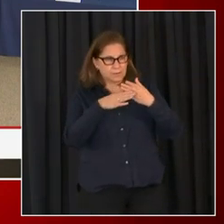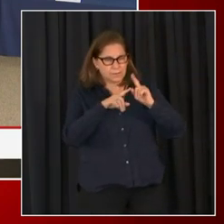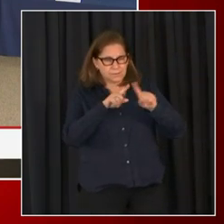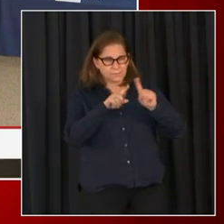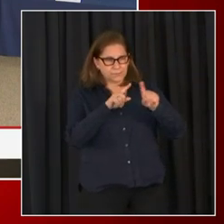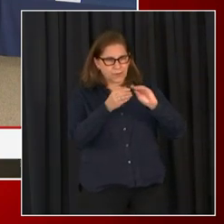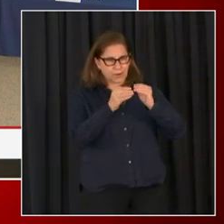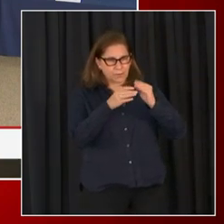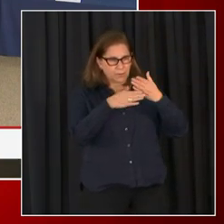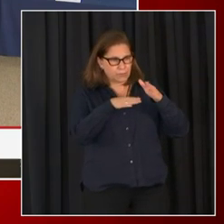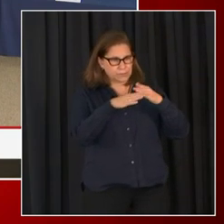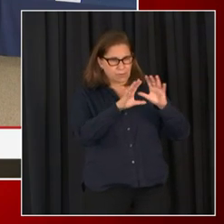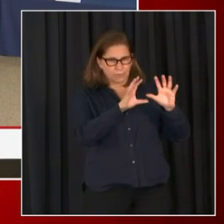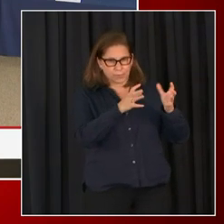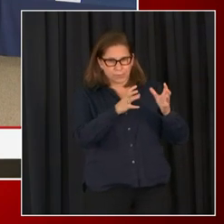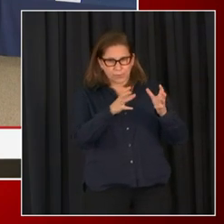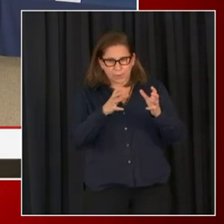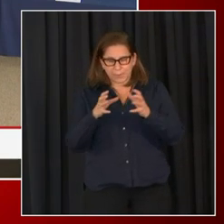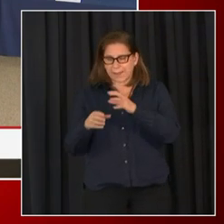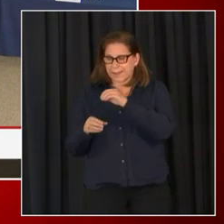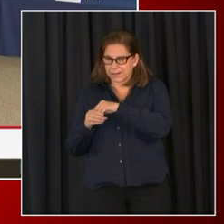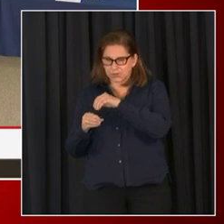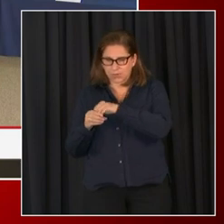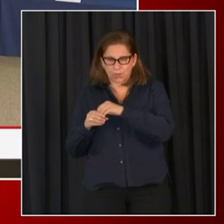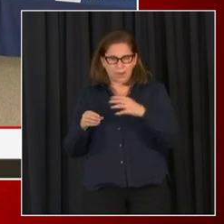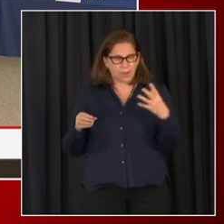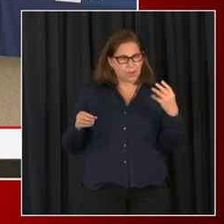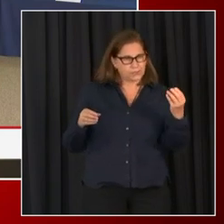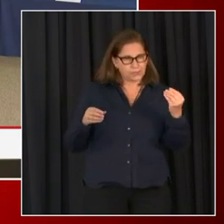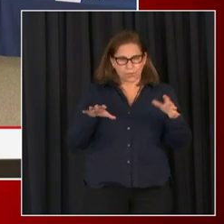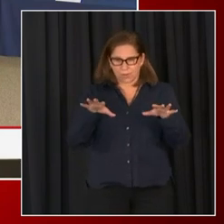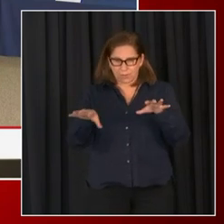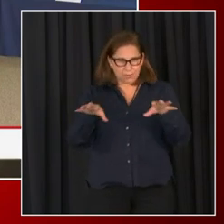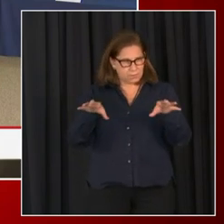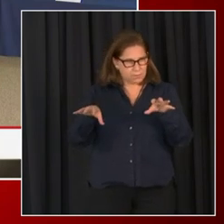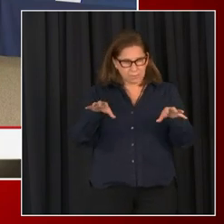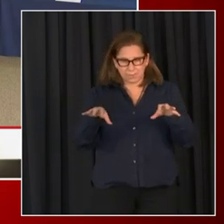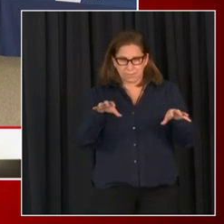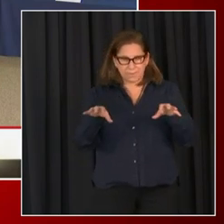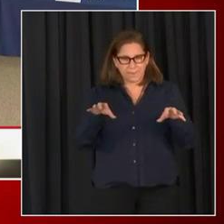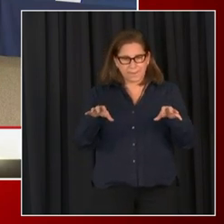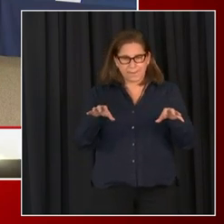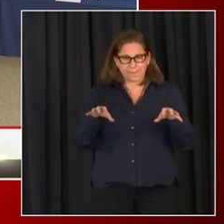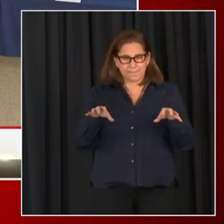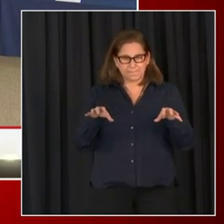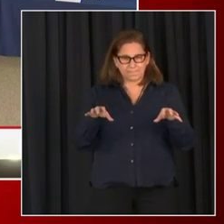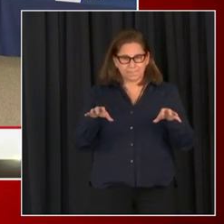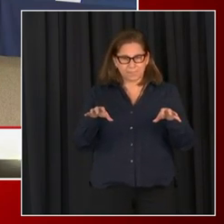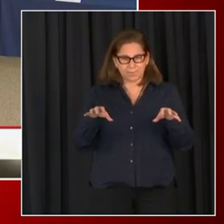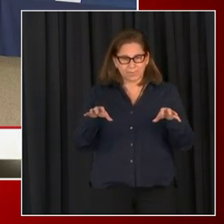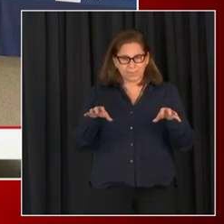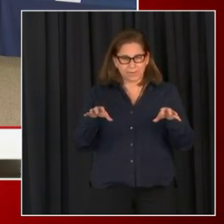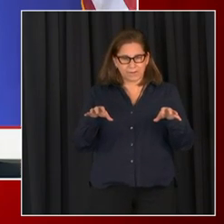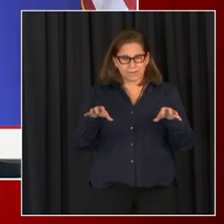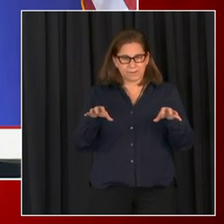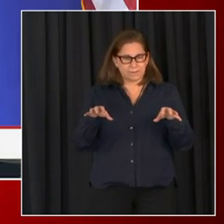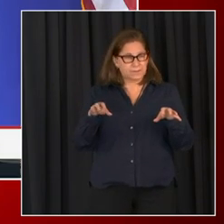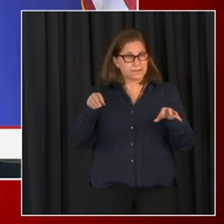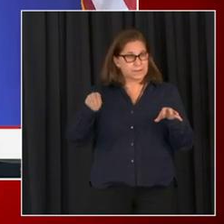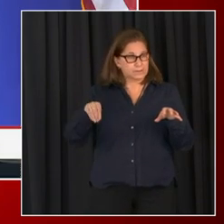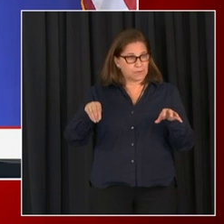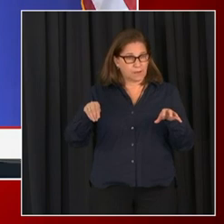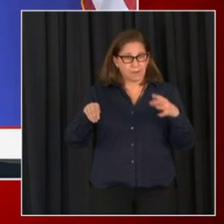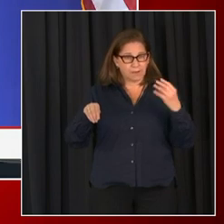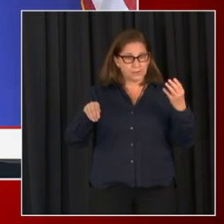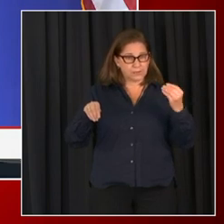indoor versus outdoor? So I do not have them by each specific activity.